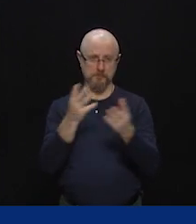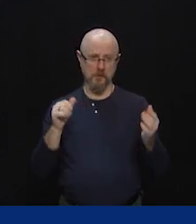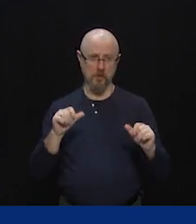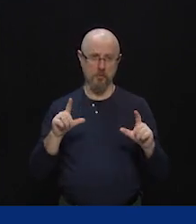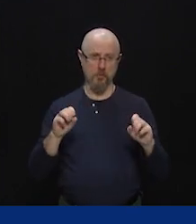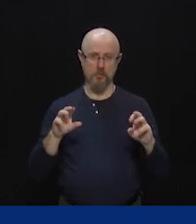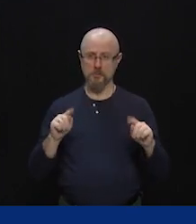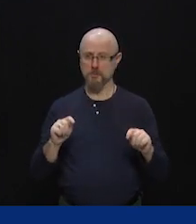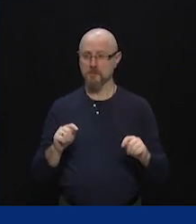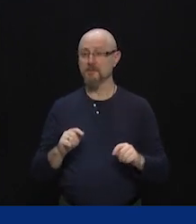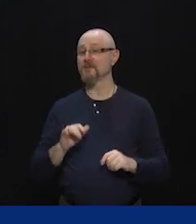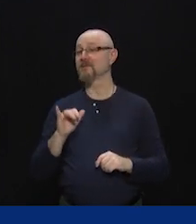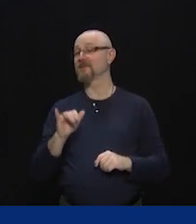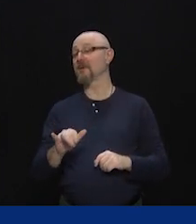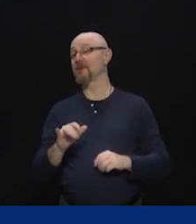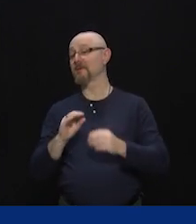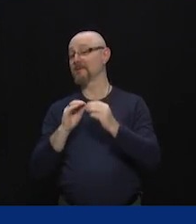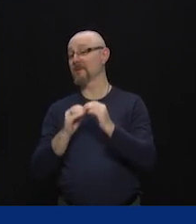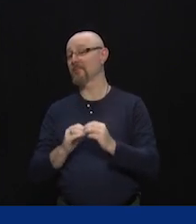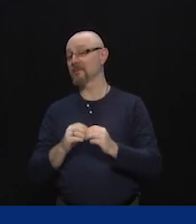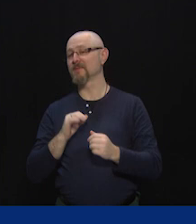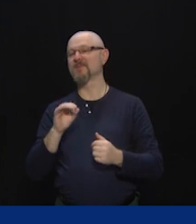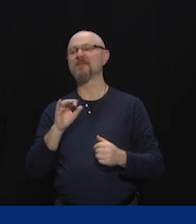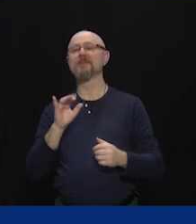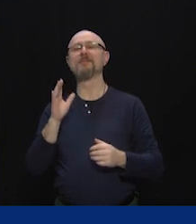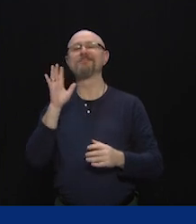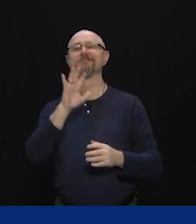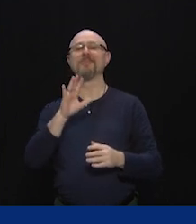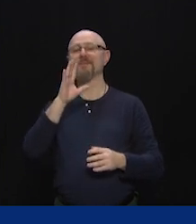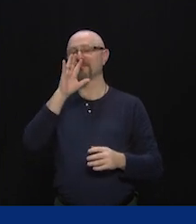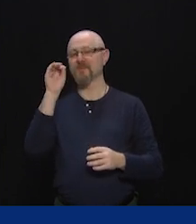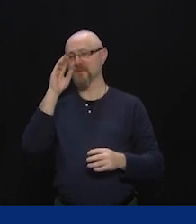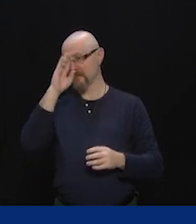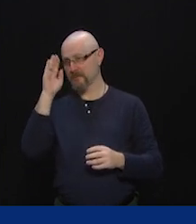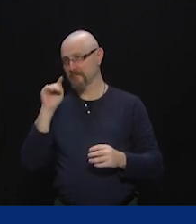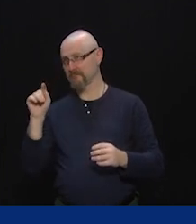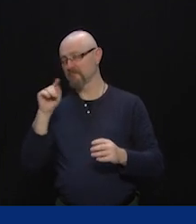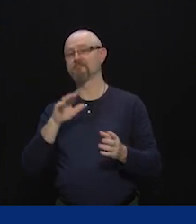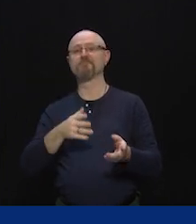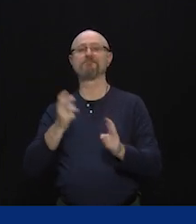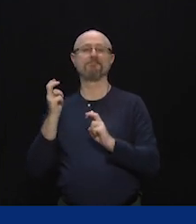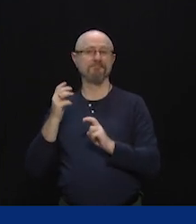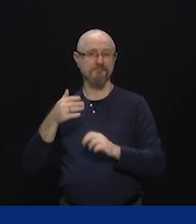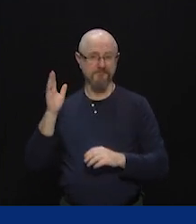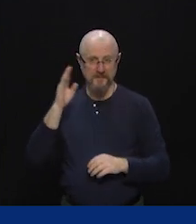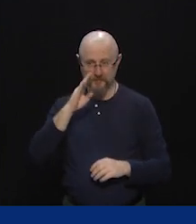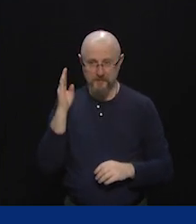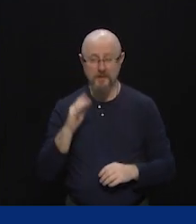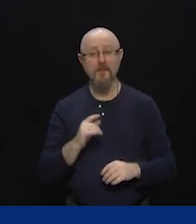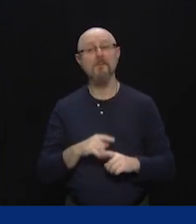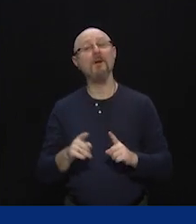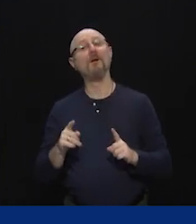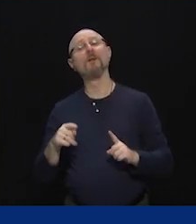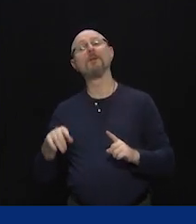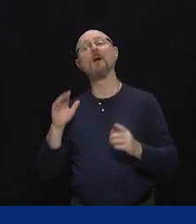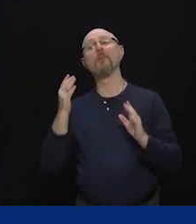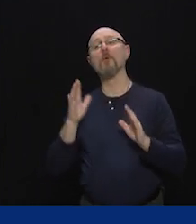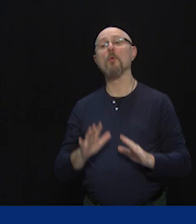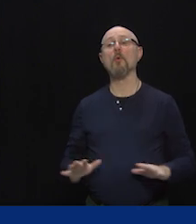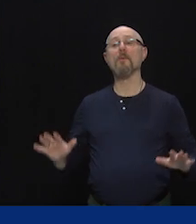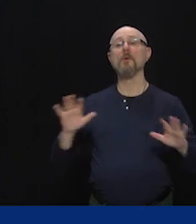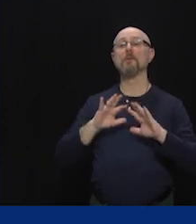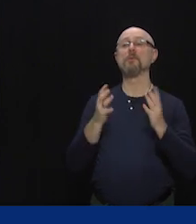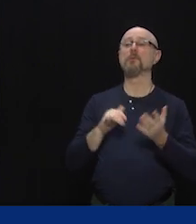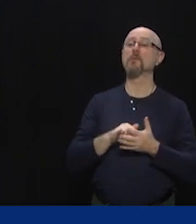50 hospitalizations, and I've now given you some larger numbers, but they're still small numbers. It really is